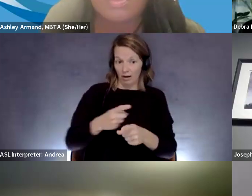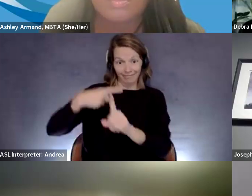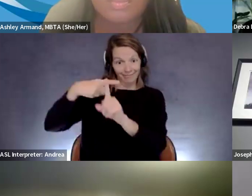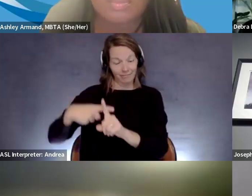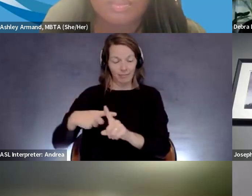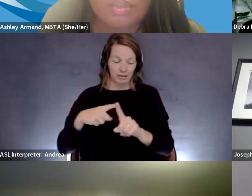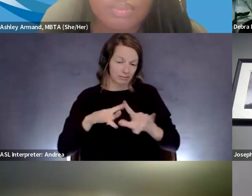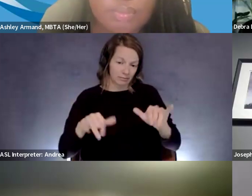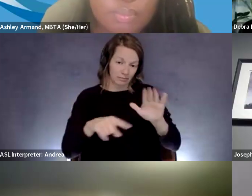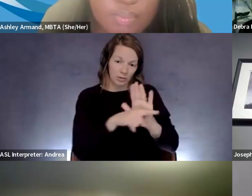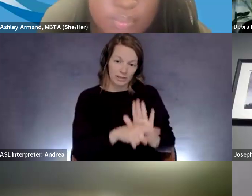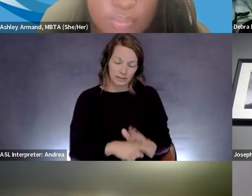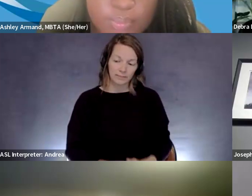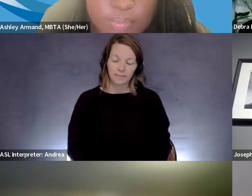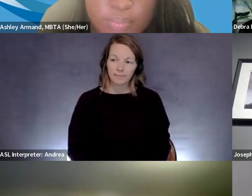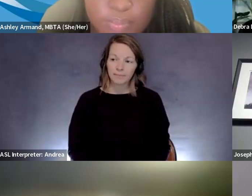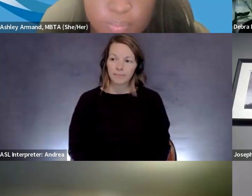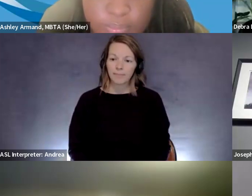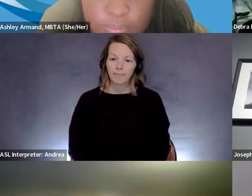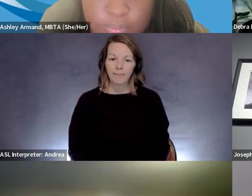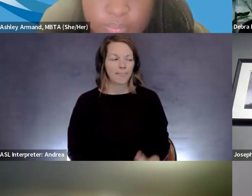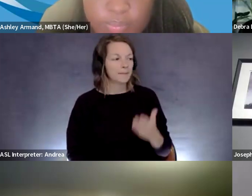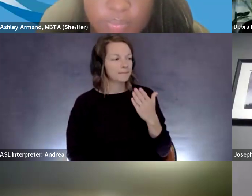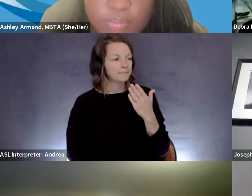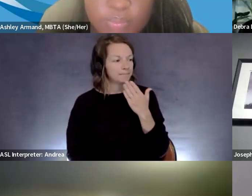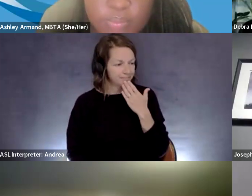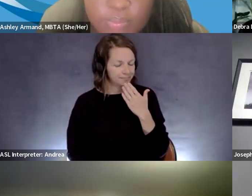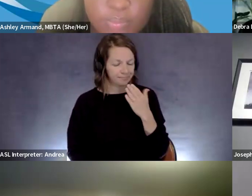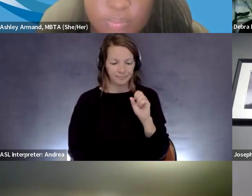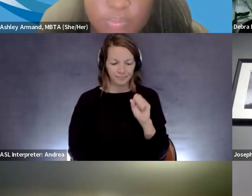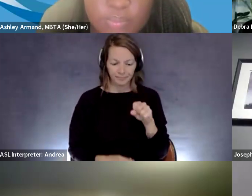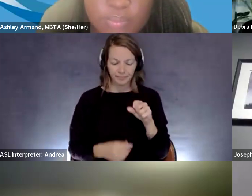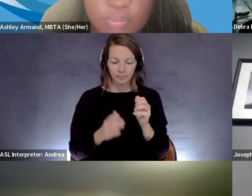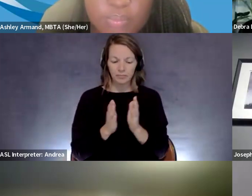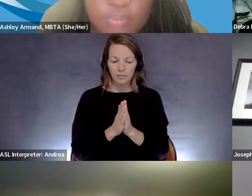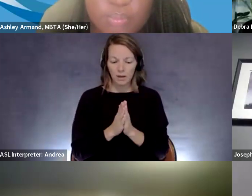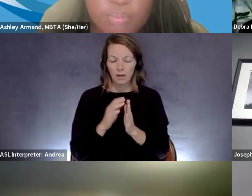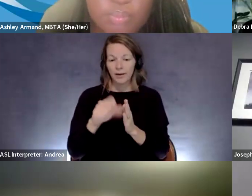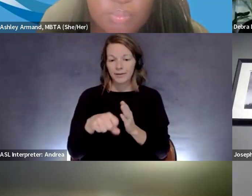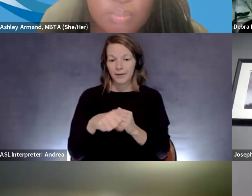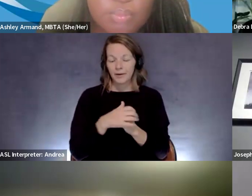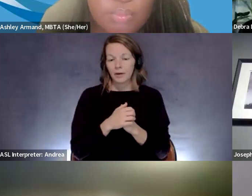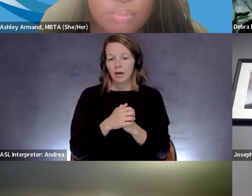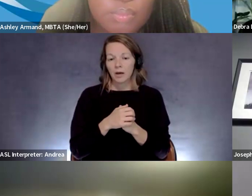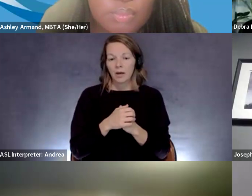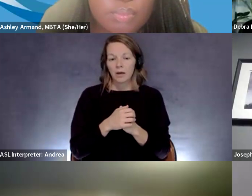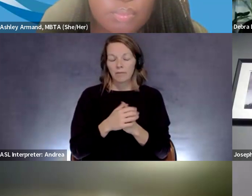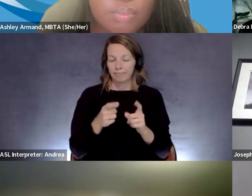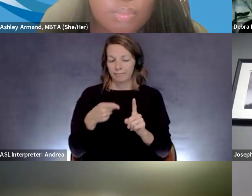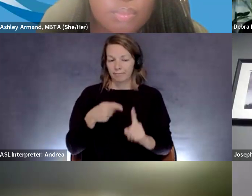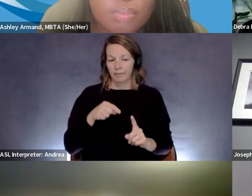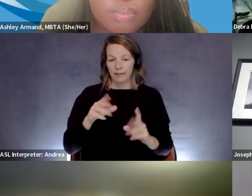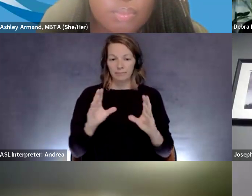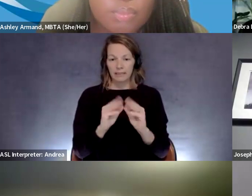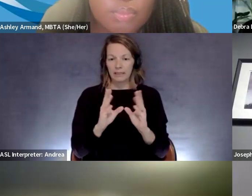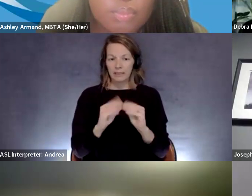also risks. Yeah, thanks, Brad. Thanks, Freedom, for the question. Yeah, so I think with the point of this meeting being more